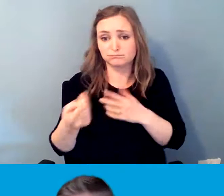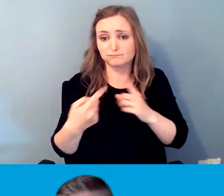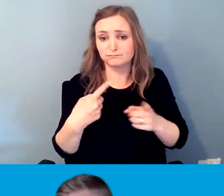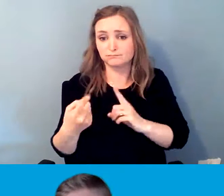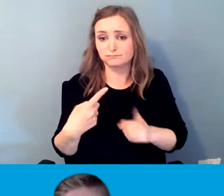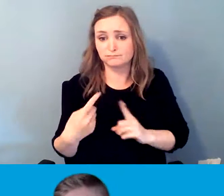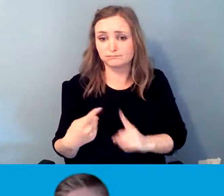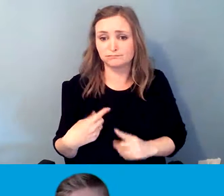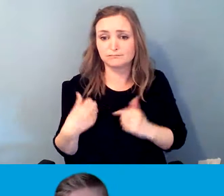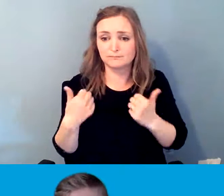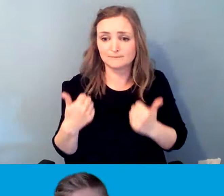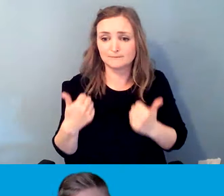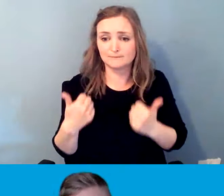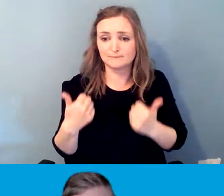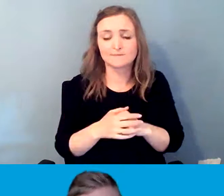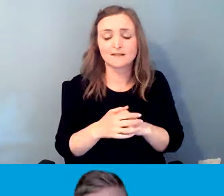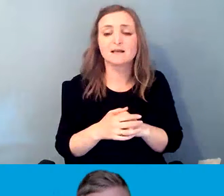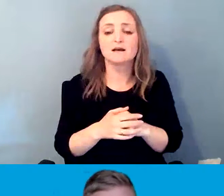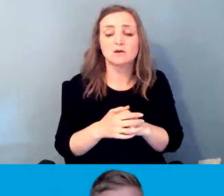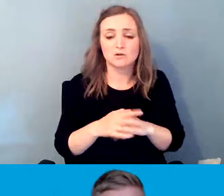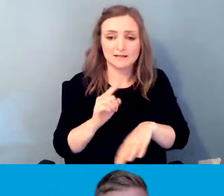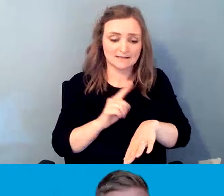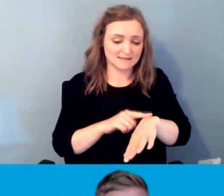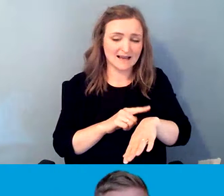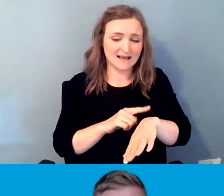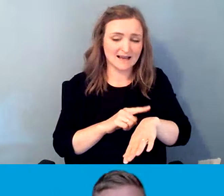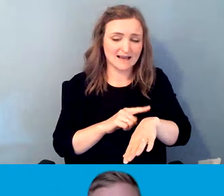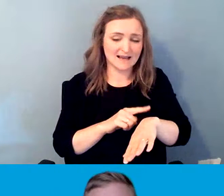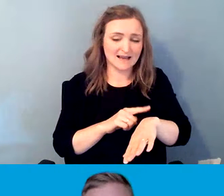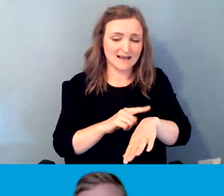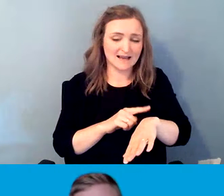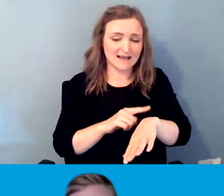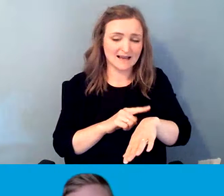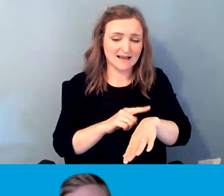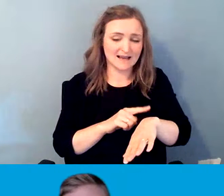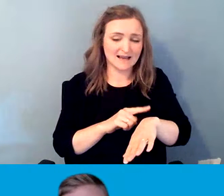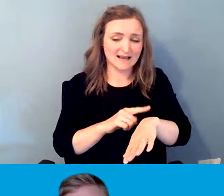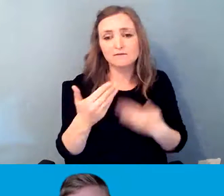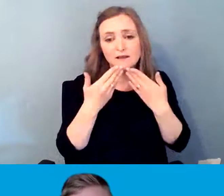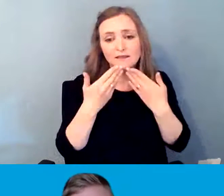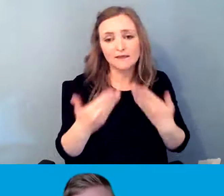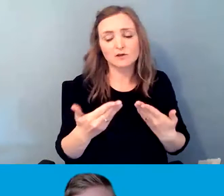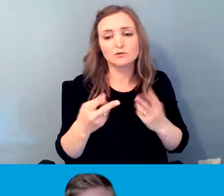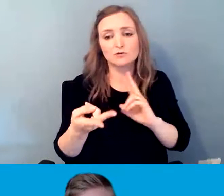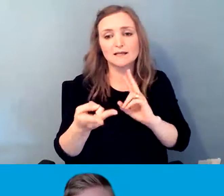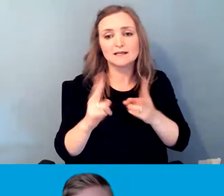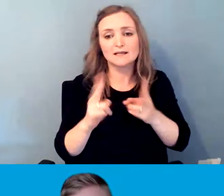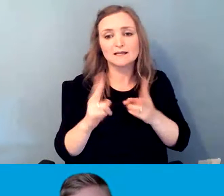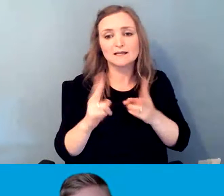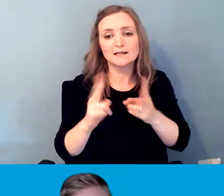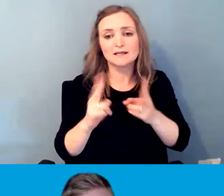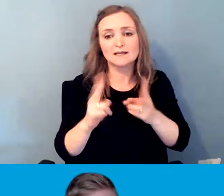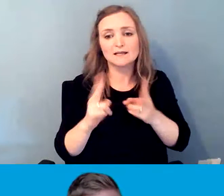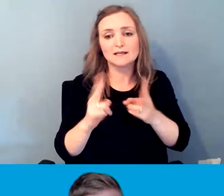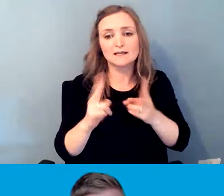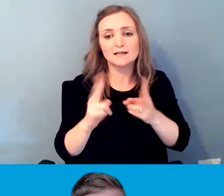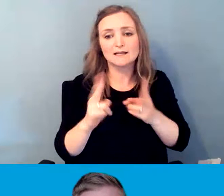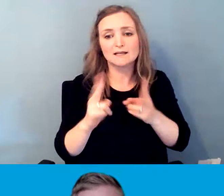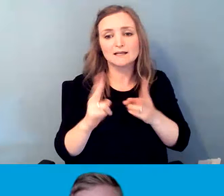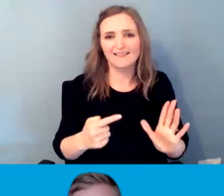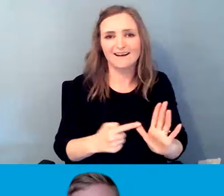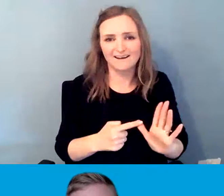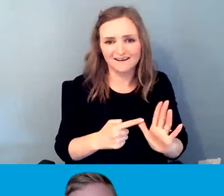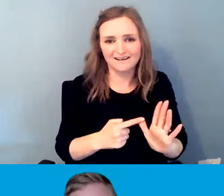I'm mindful that we're past 12 o'clock, and thank you, Nicola, because I can imagine it's